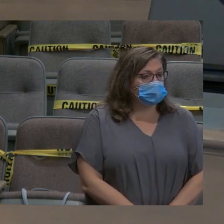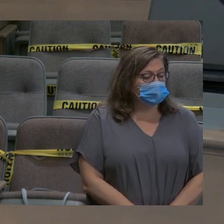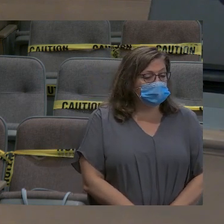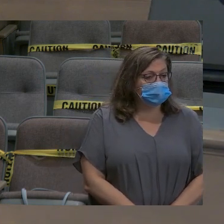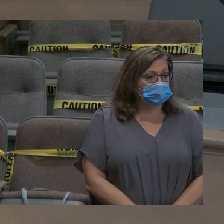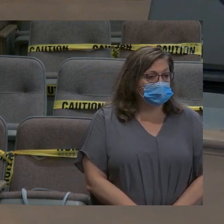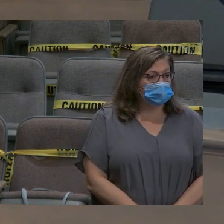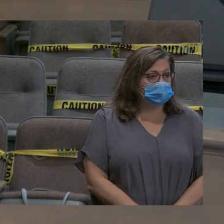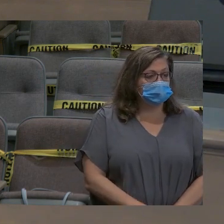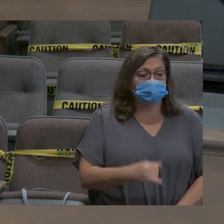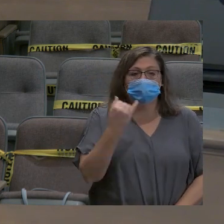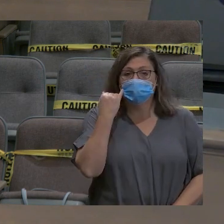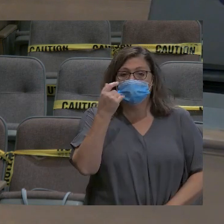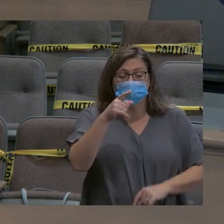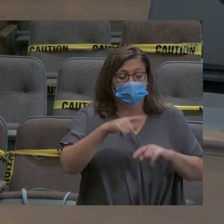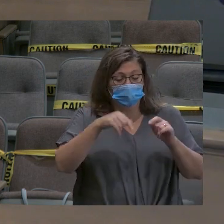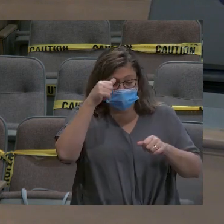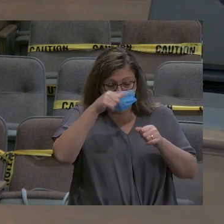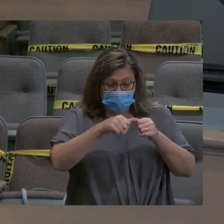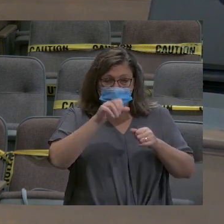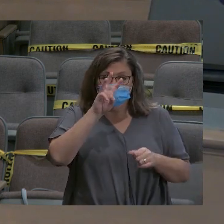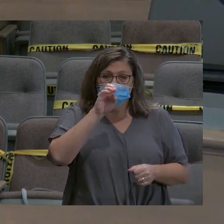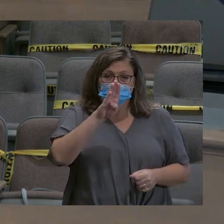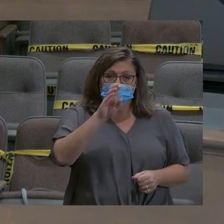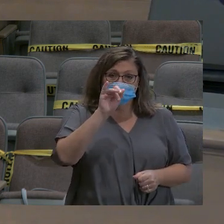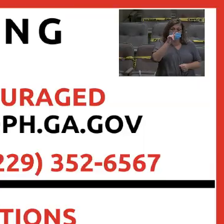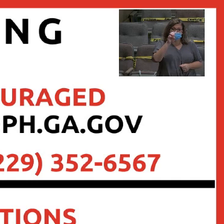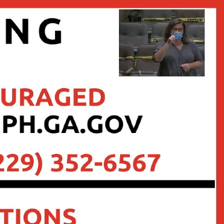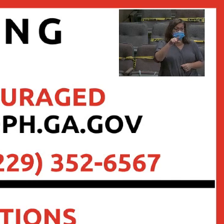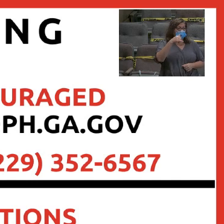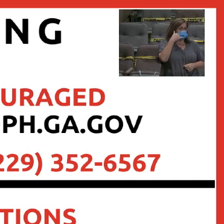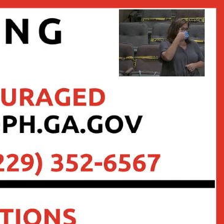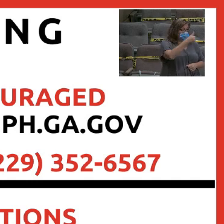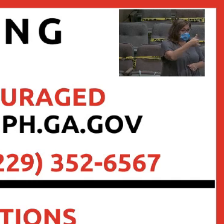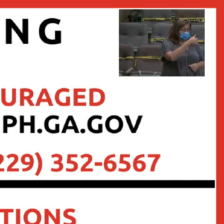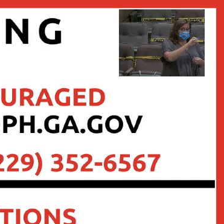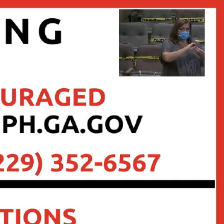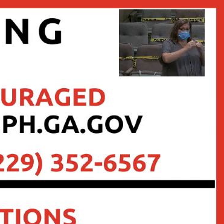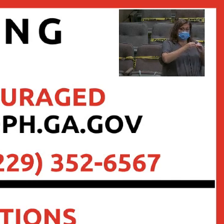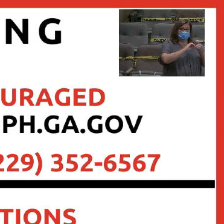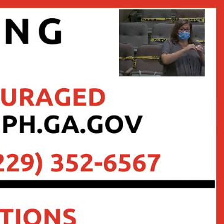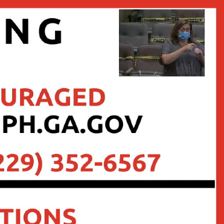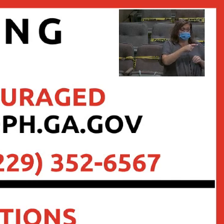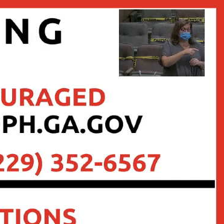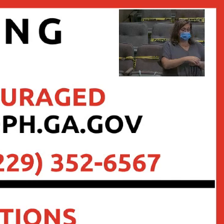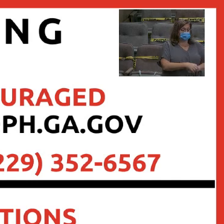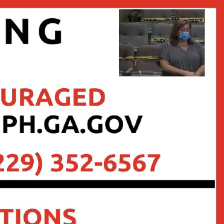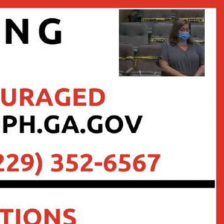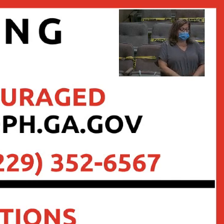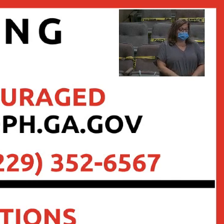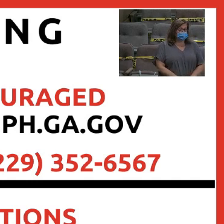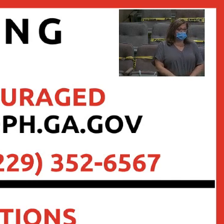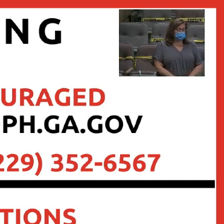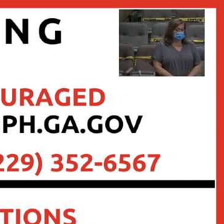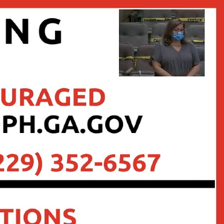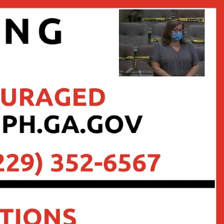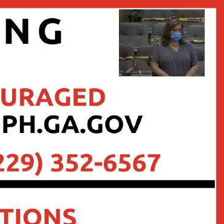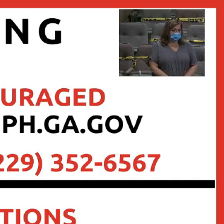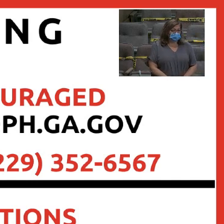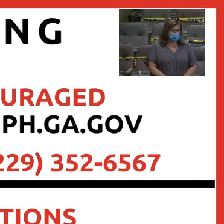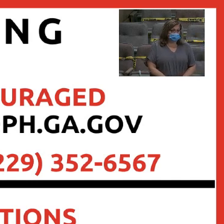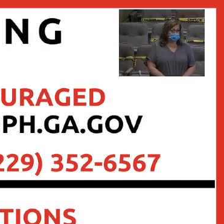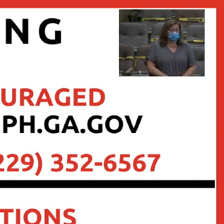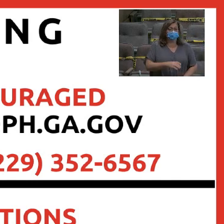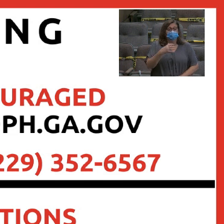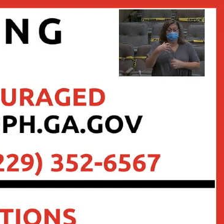that website, if you call that number to make an appointment, the automated